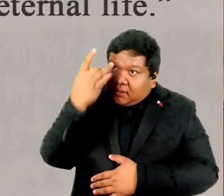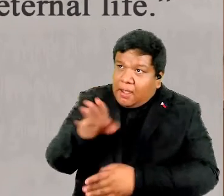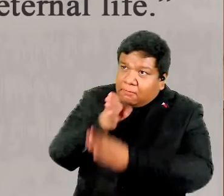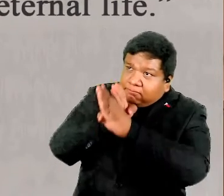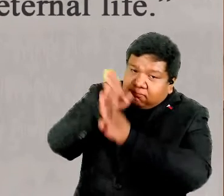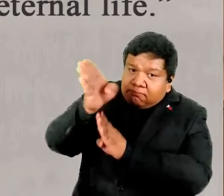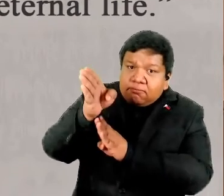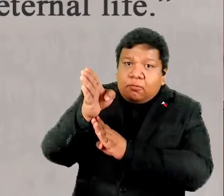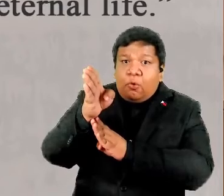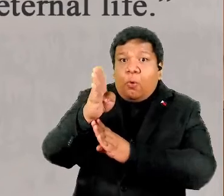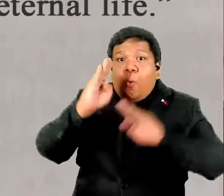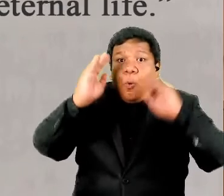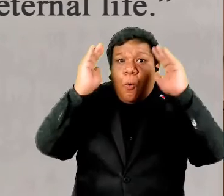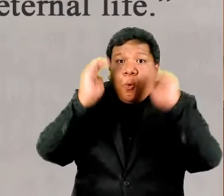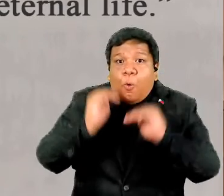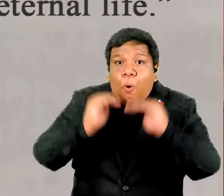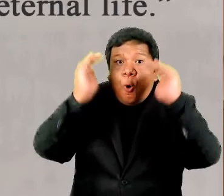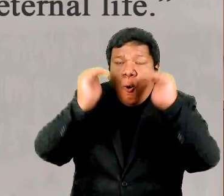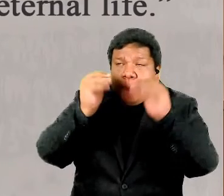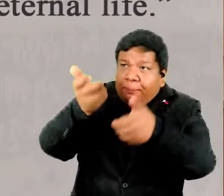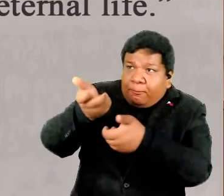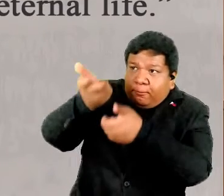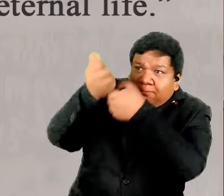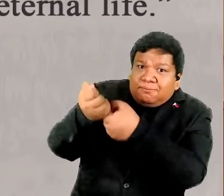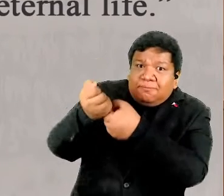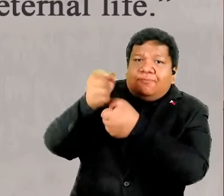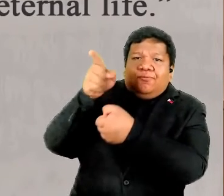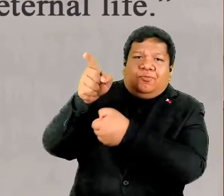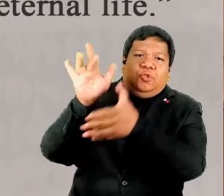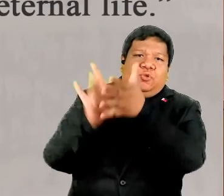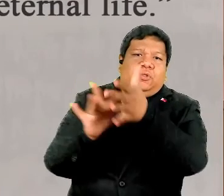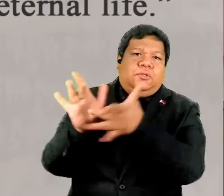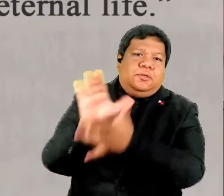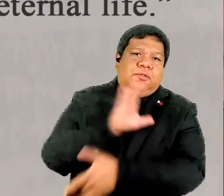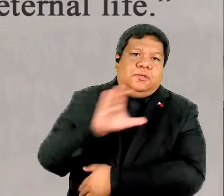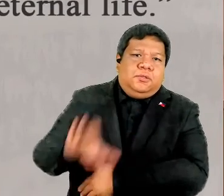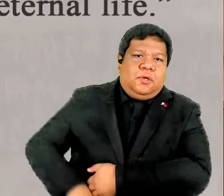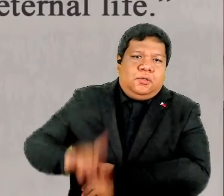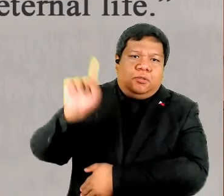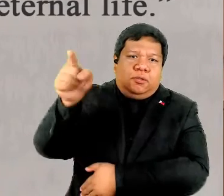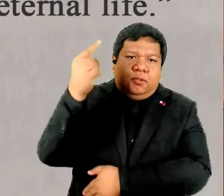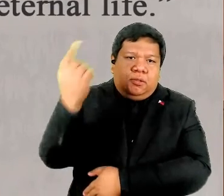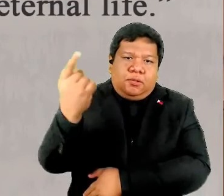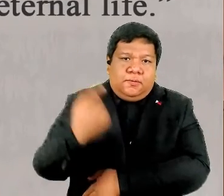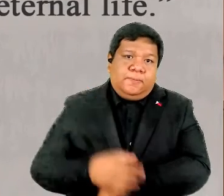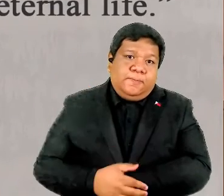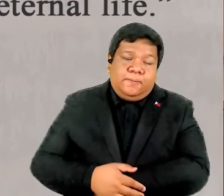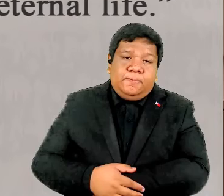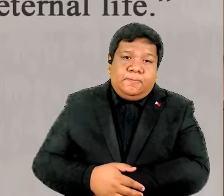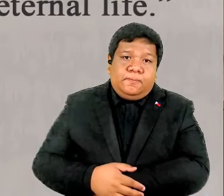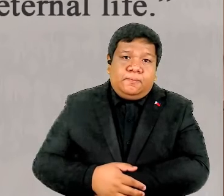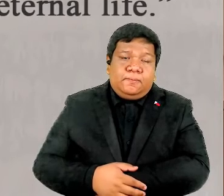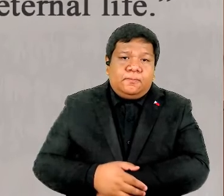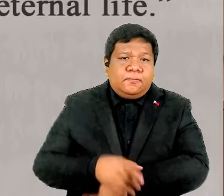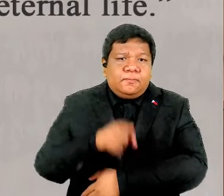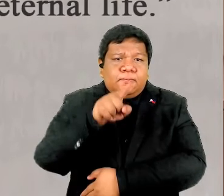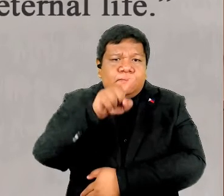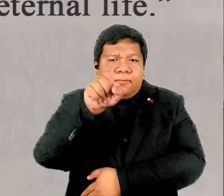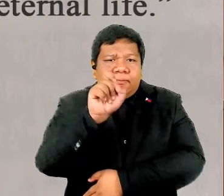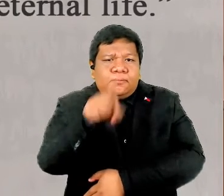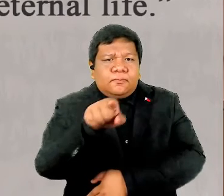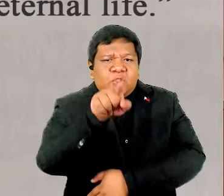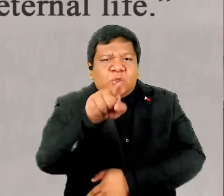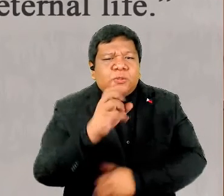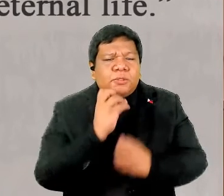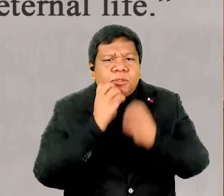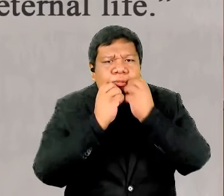single-mindedness. His hope is in one, Jesus Christ alone. Now, what is your treasure? Kung